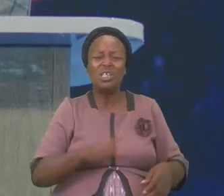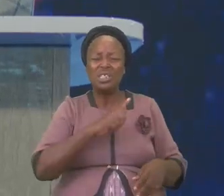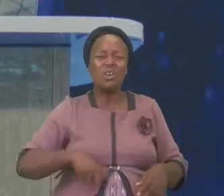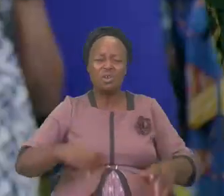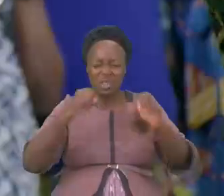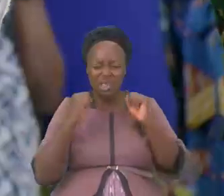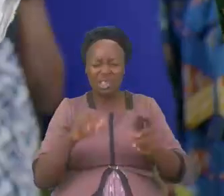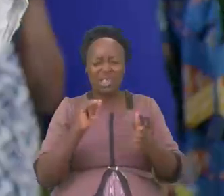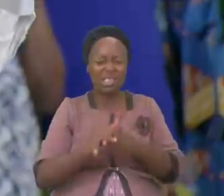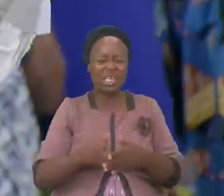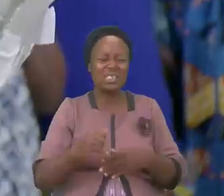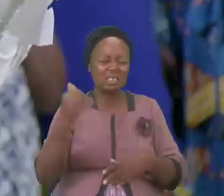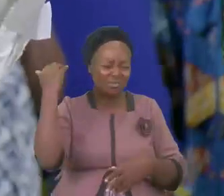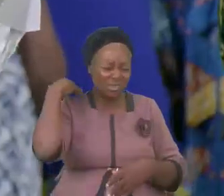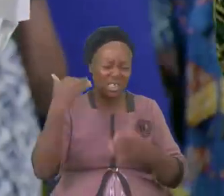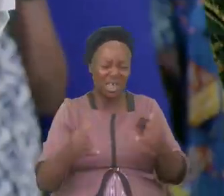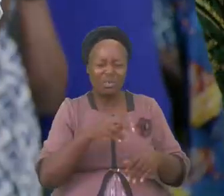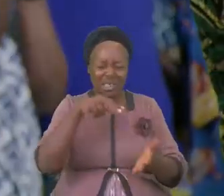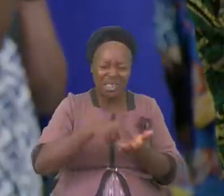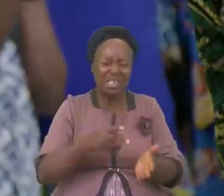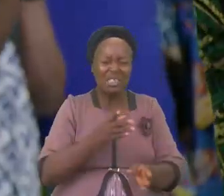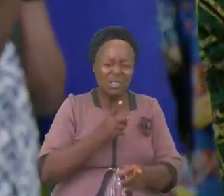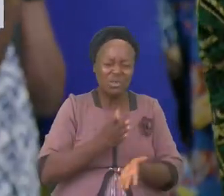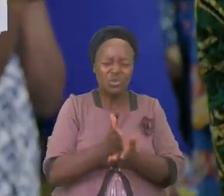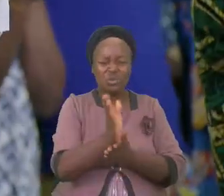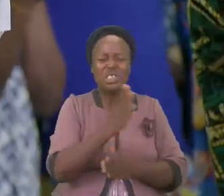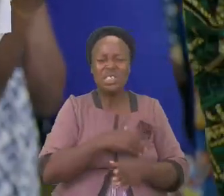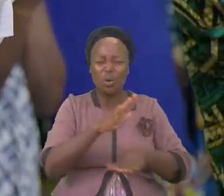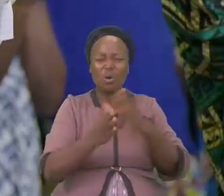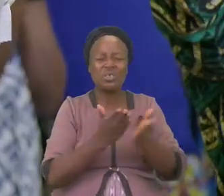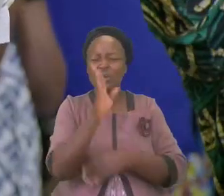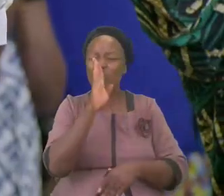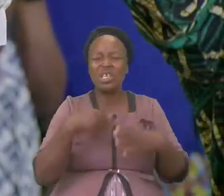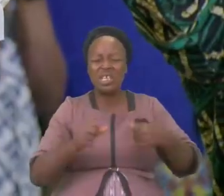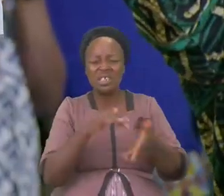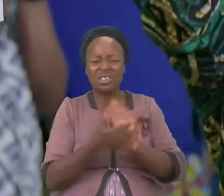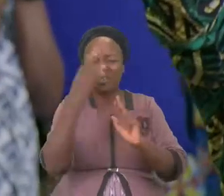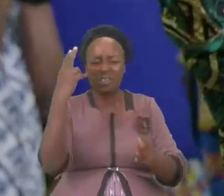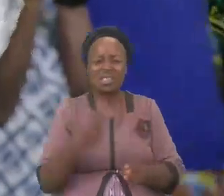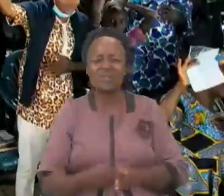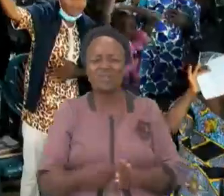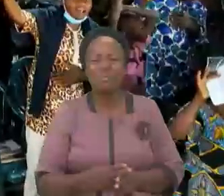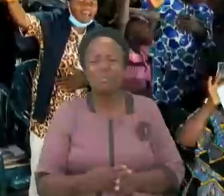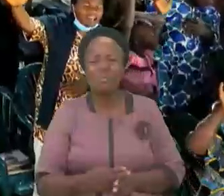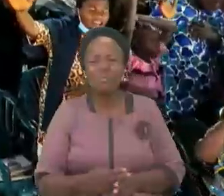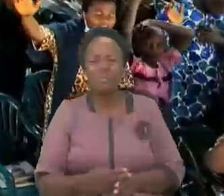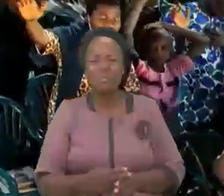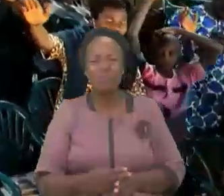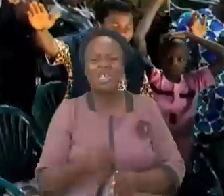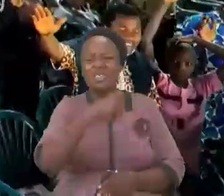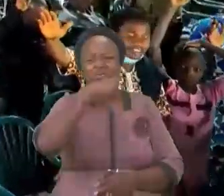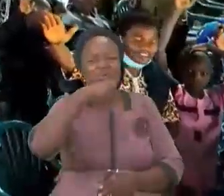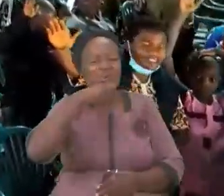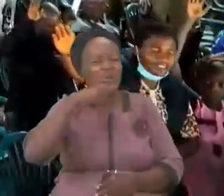in Jesus' name. Withered hand, be healed in Jesus' name. Short